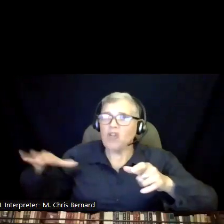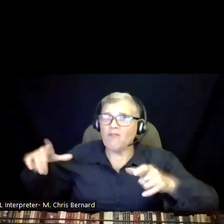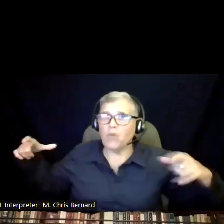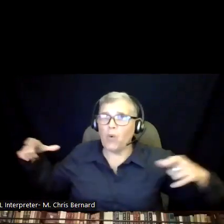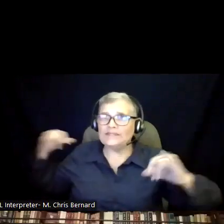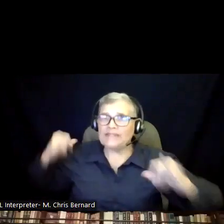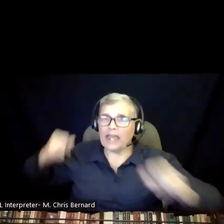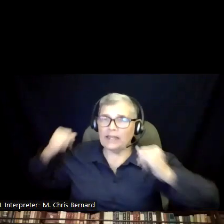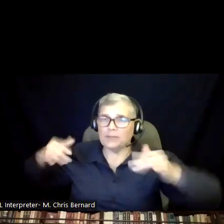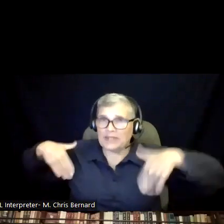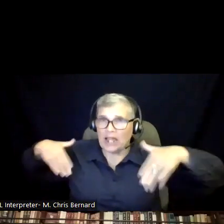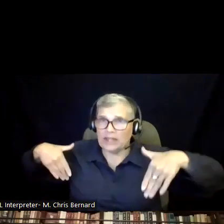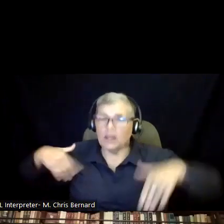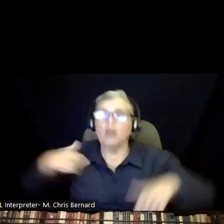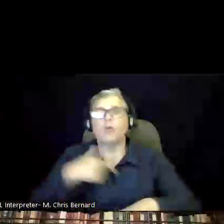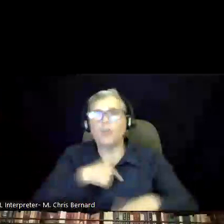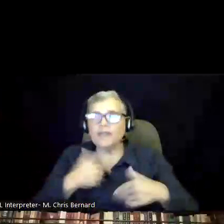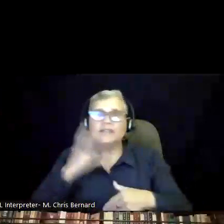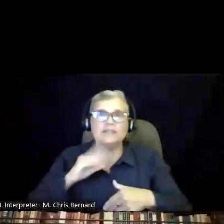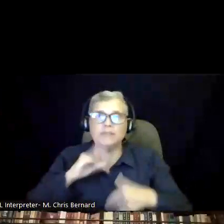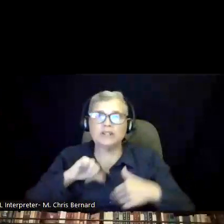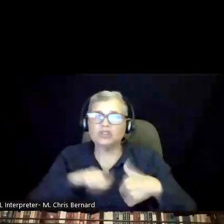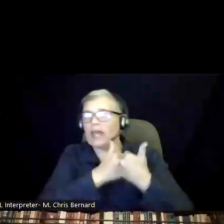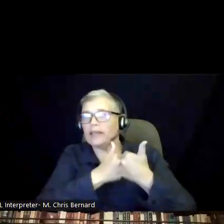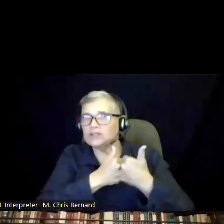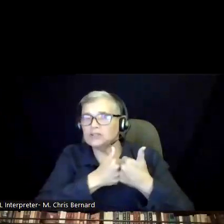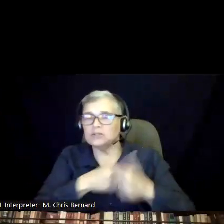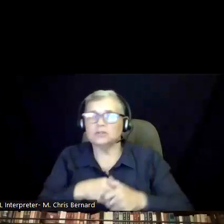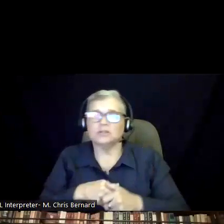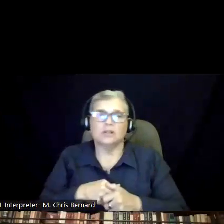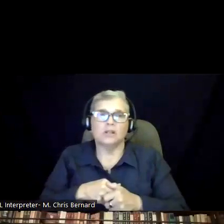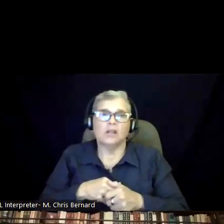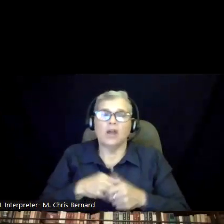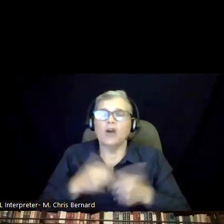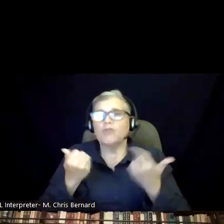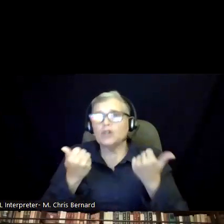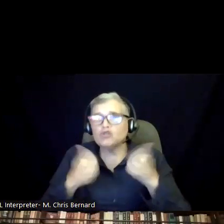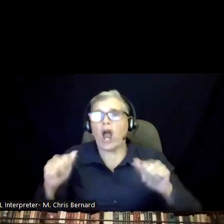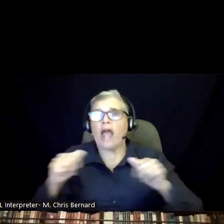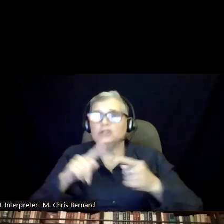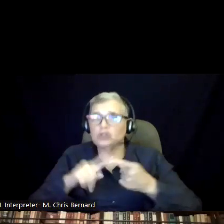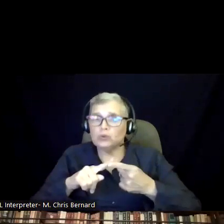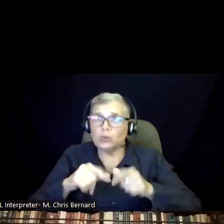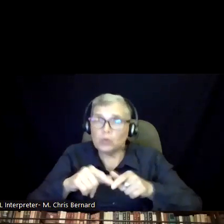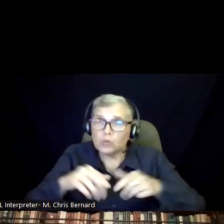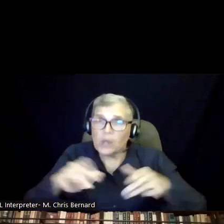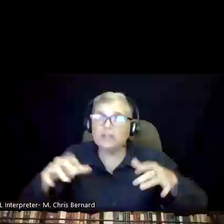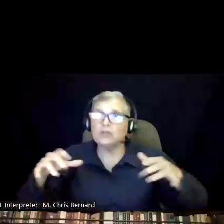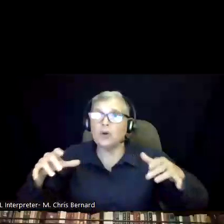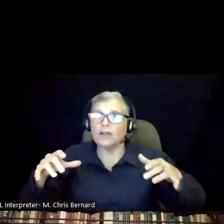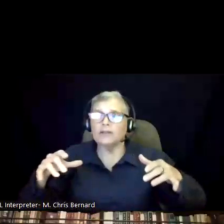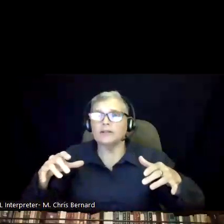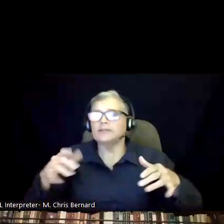sheep conservation. Our obstacles to restoration are different, and they require different solutions.